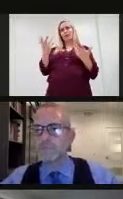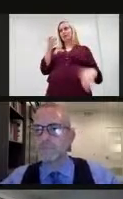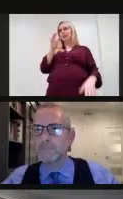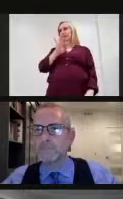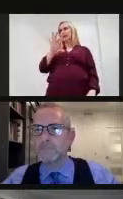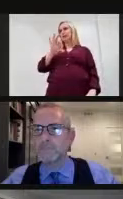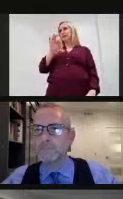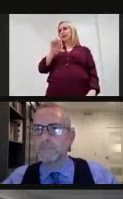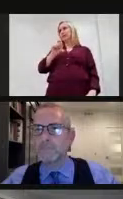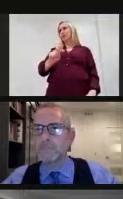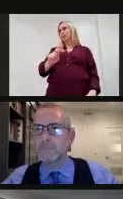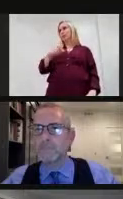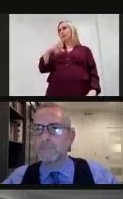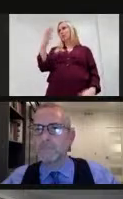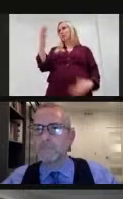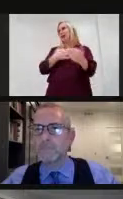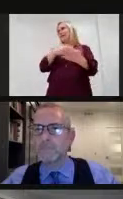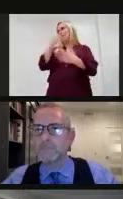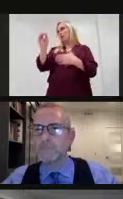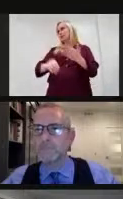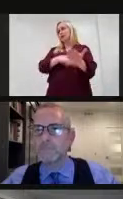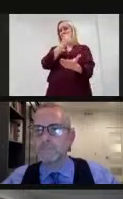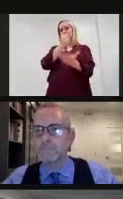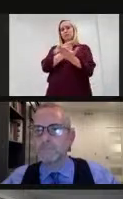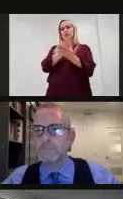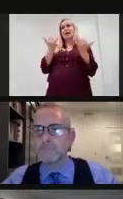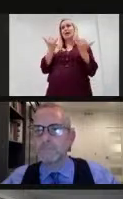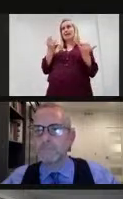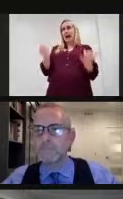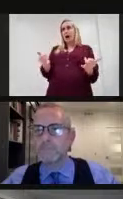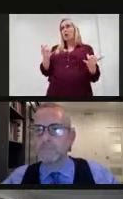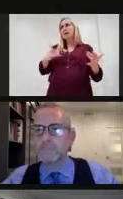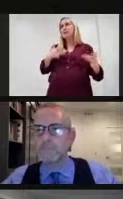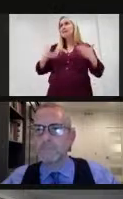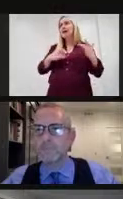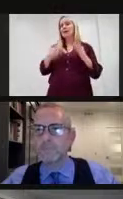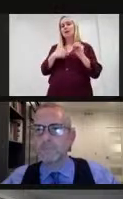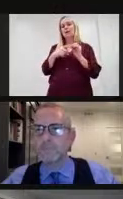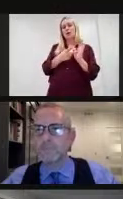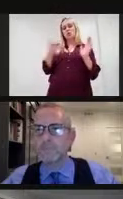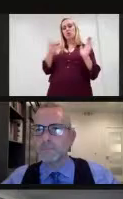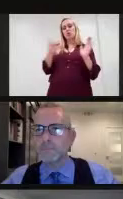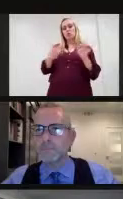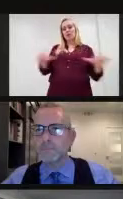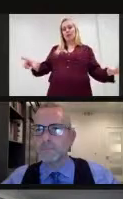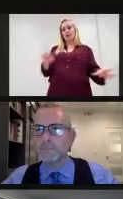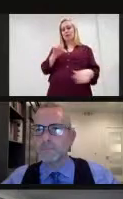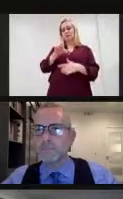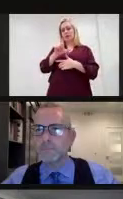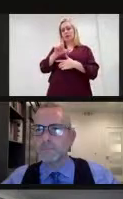99% graduation, and now they are excited about dual language immersion as that possibility.